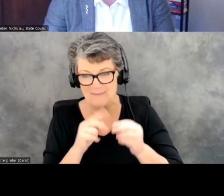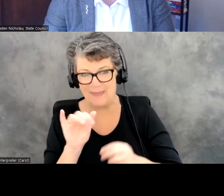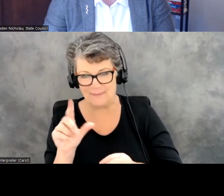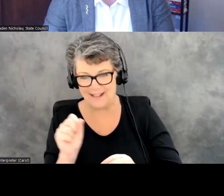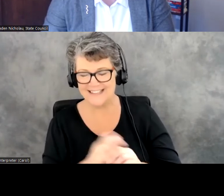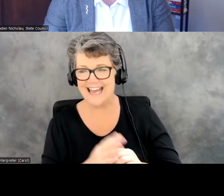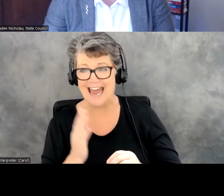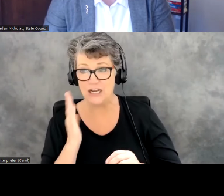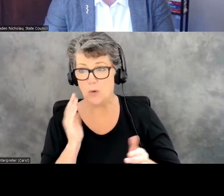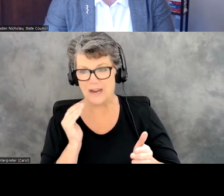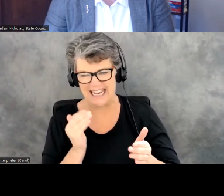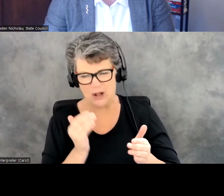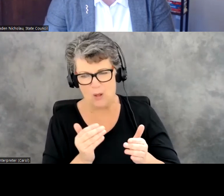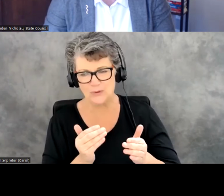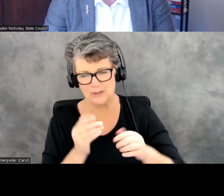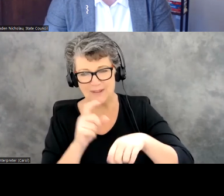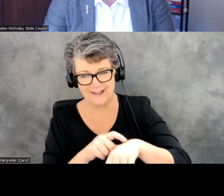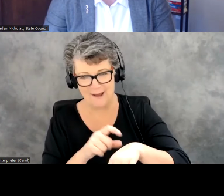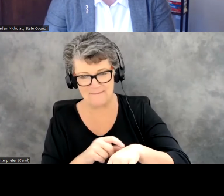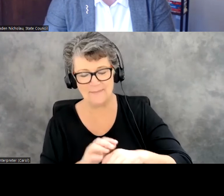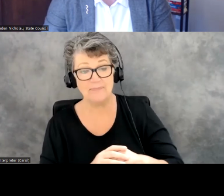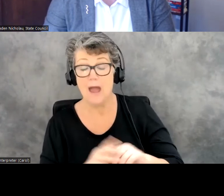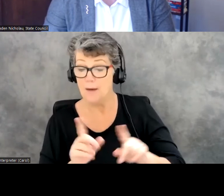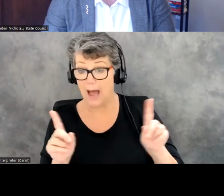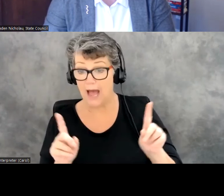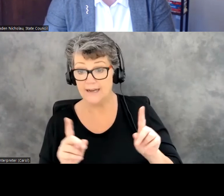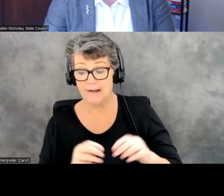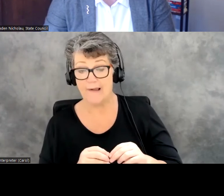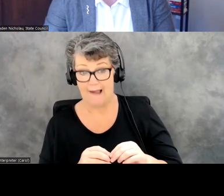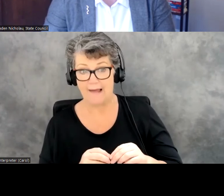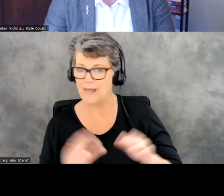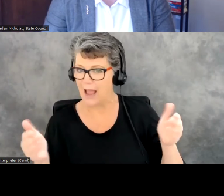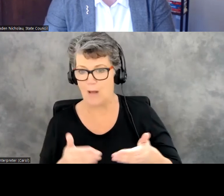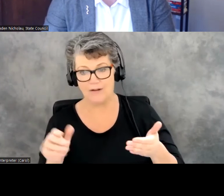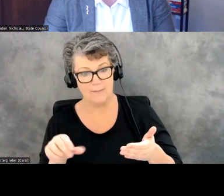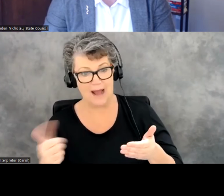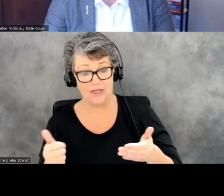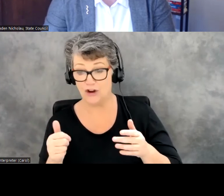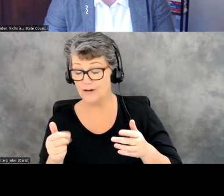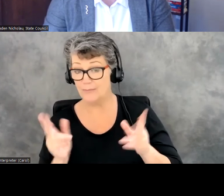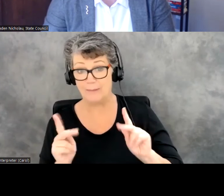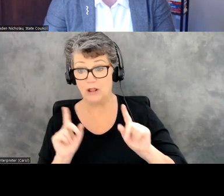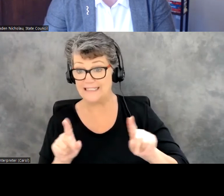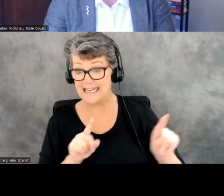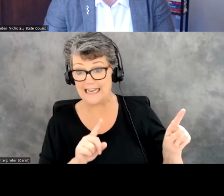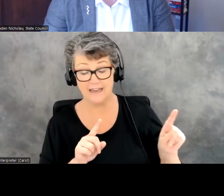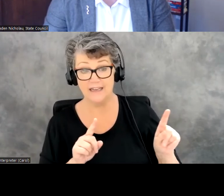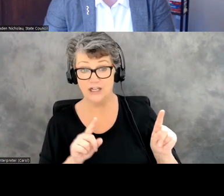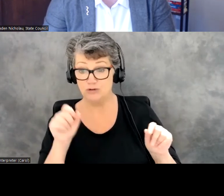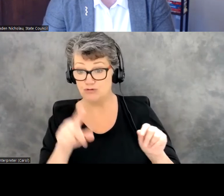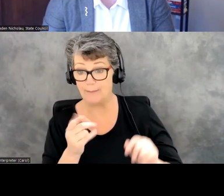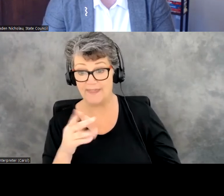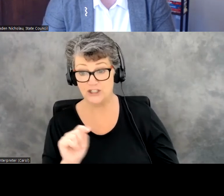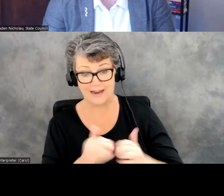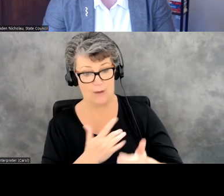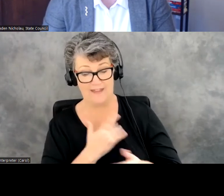we're getting close on time, but I welcome other attendees that are with us today to drop in the chat how they